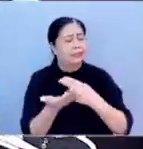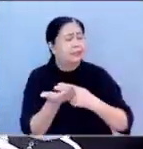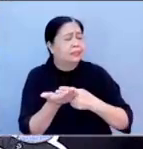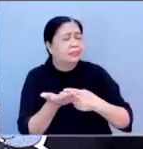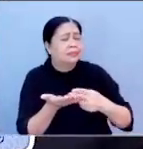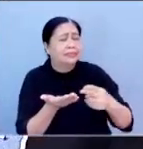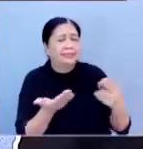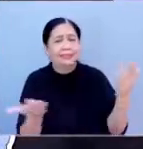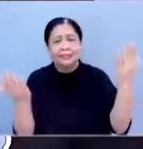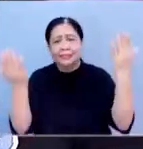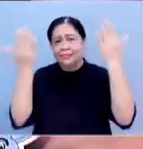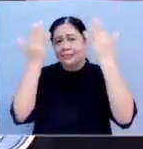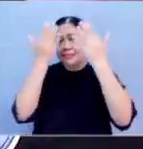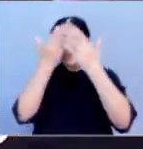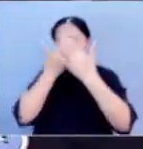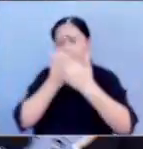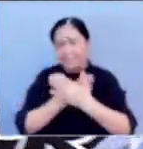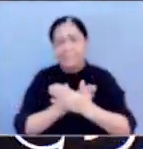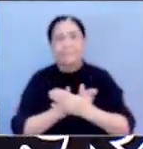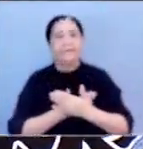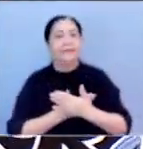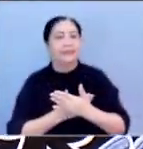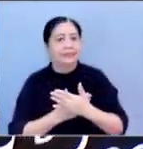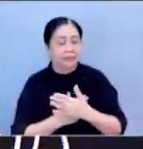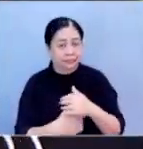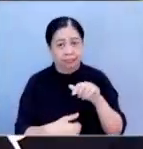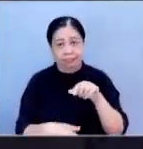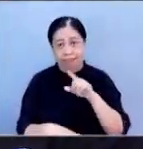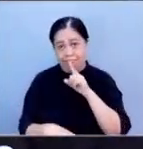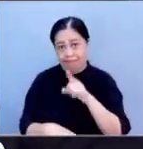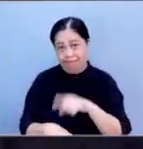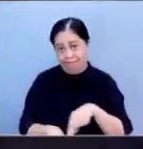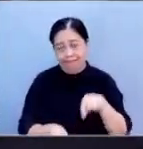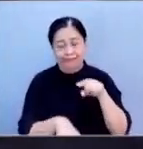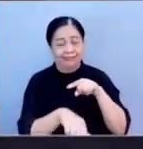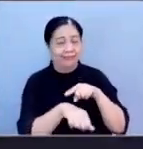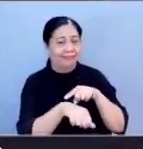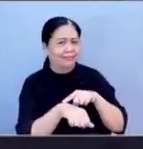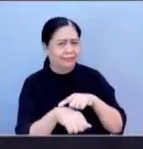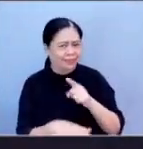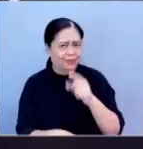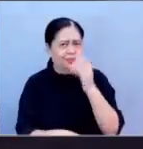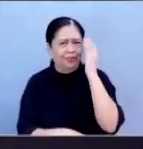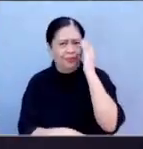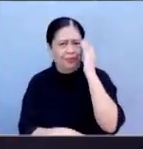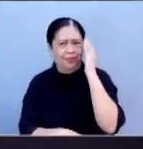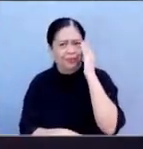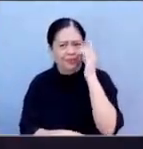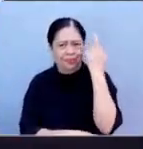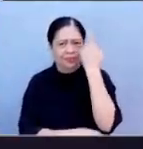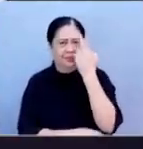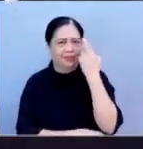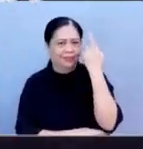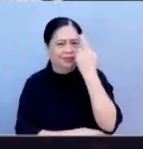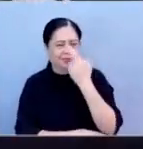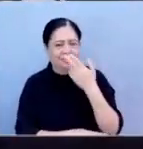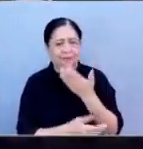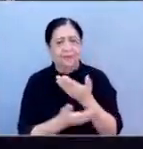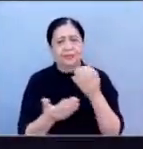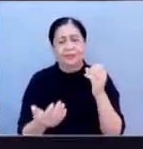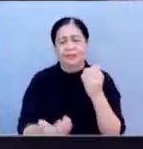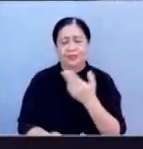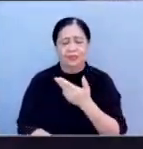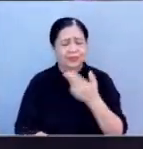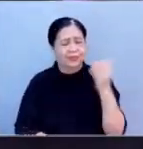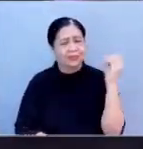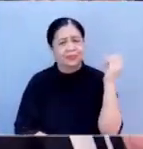holy night. 'Tis the season, you know the reason.